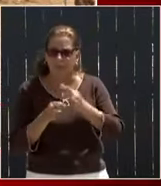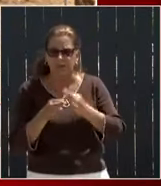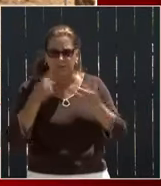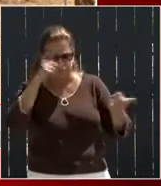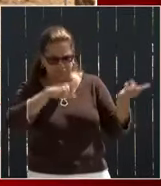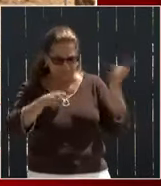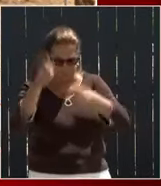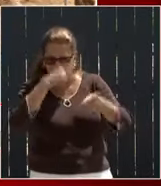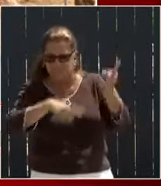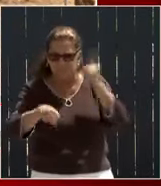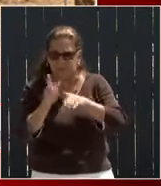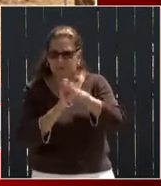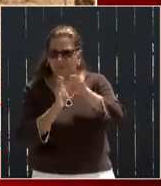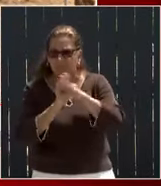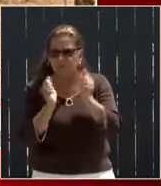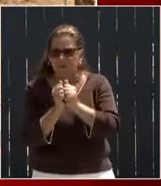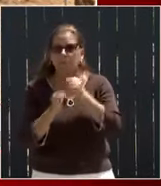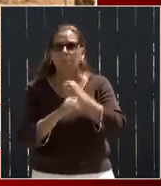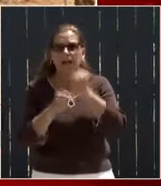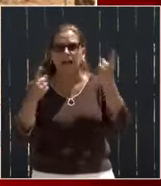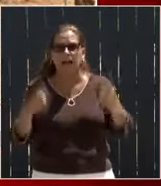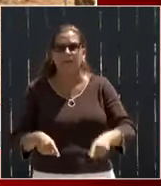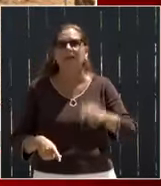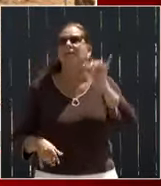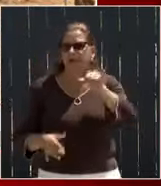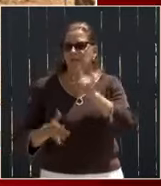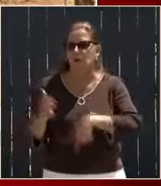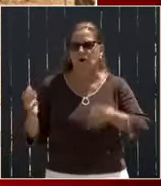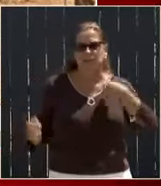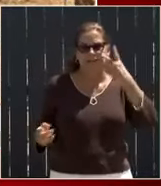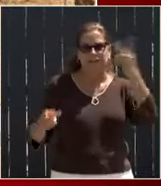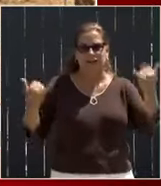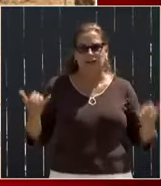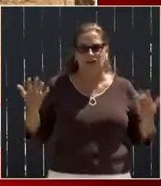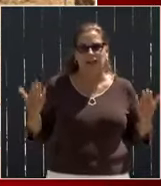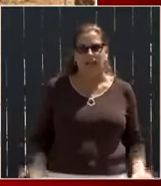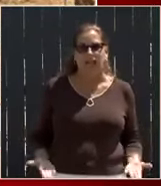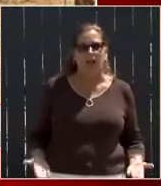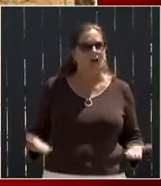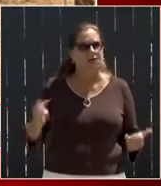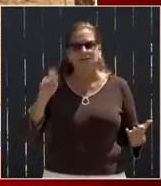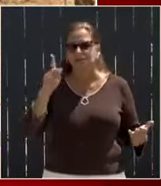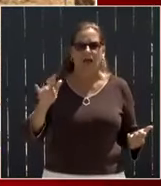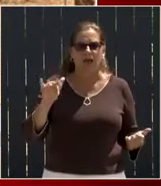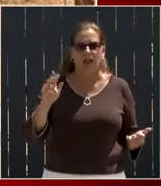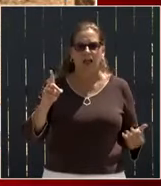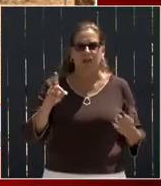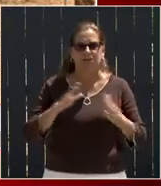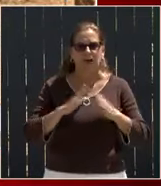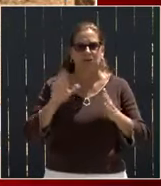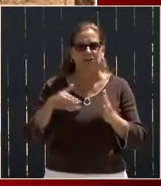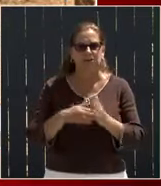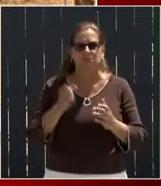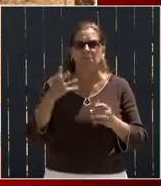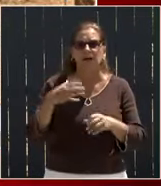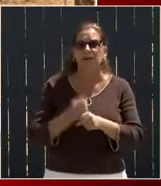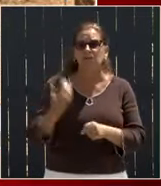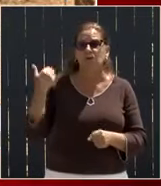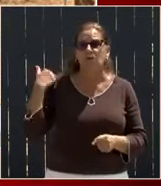they? And so that is what we see here at Skyland. Some years ago, Mayor Gray and I were